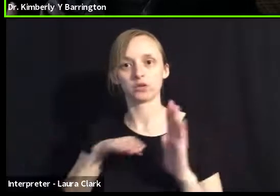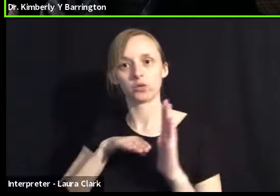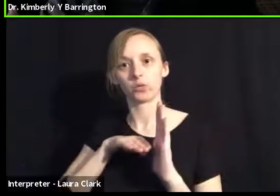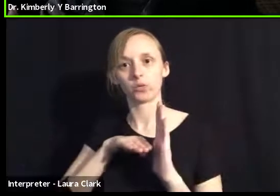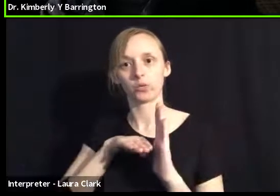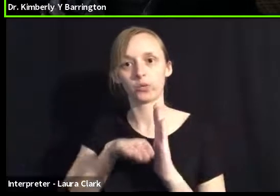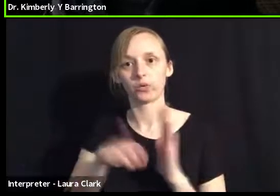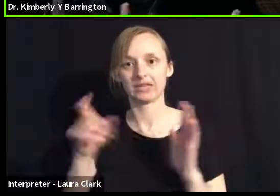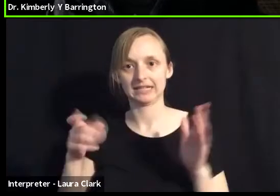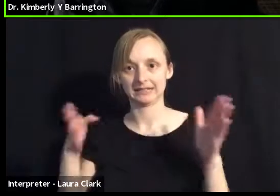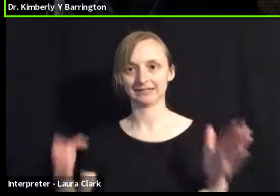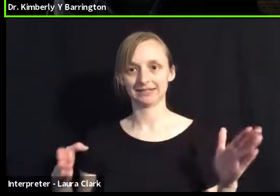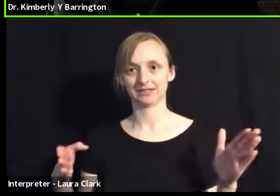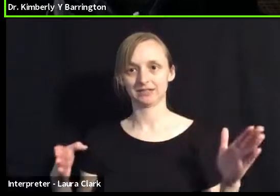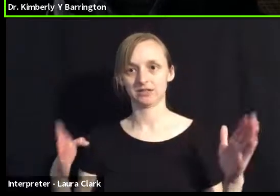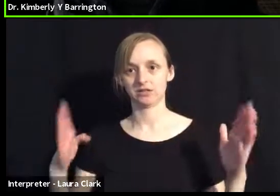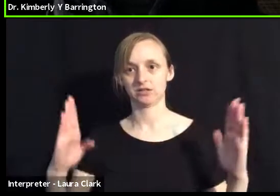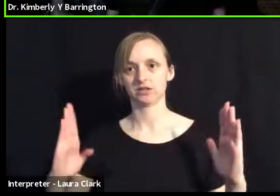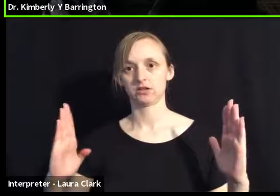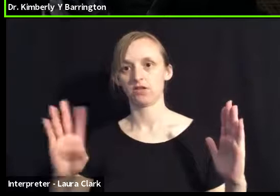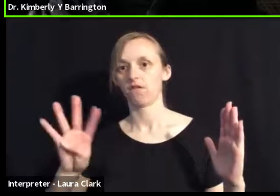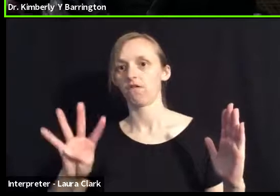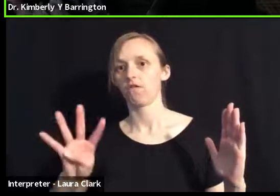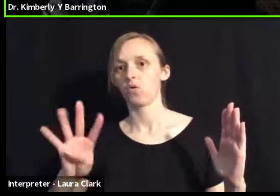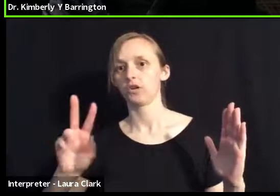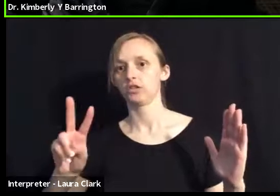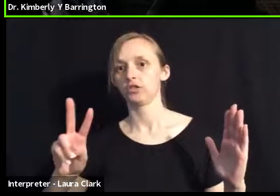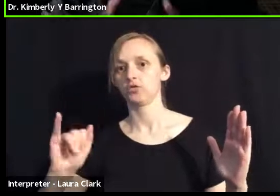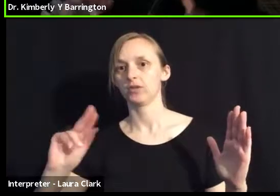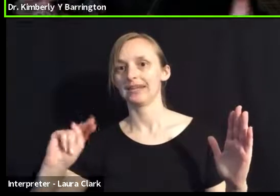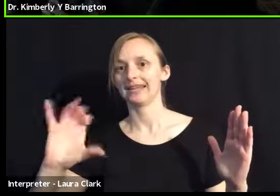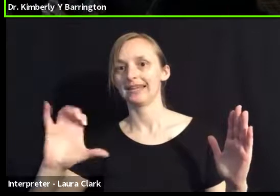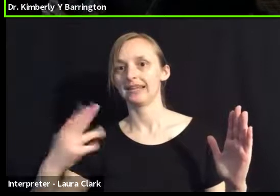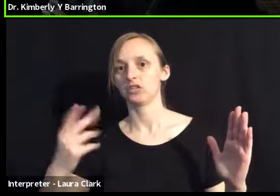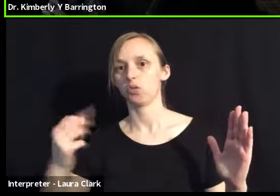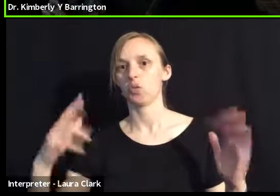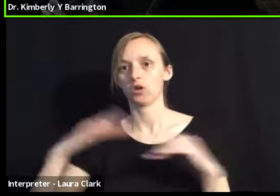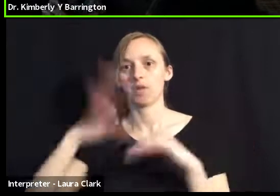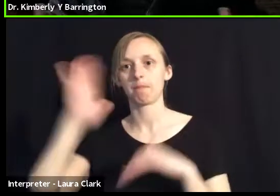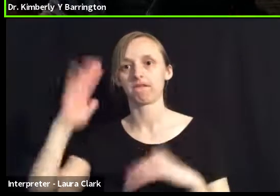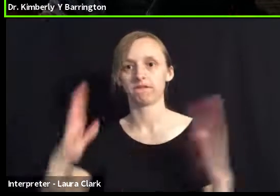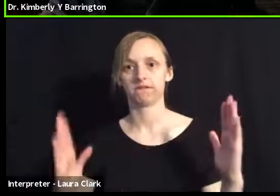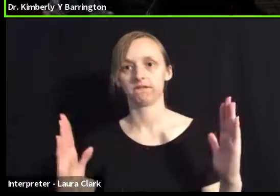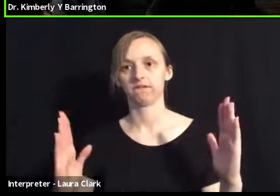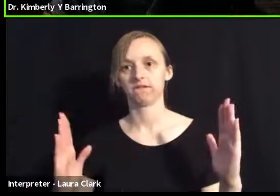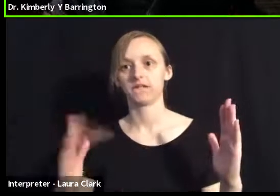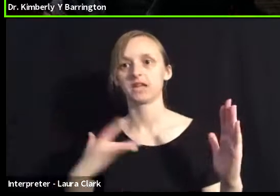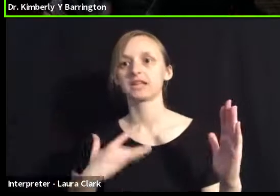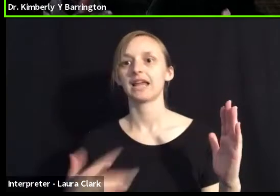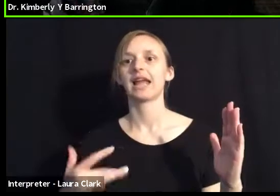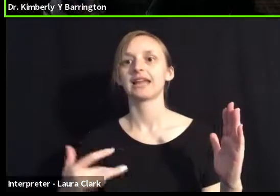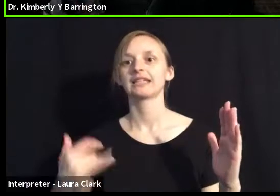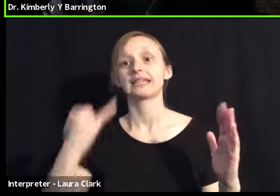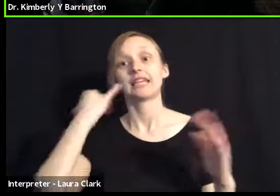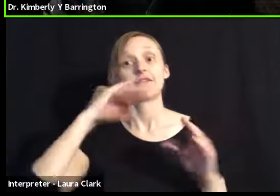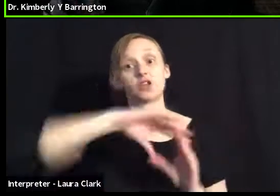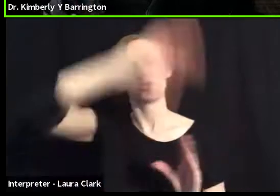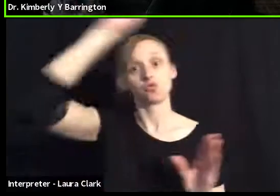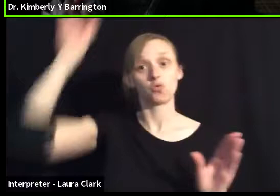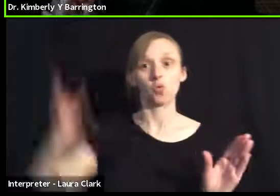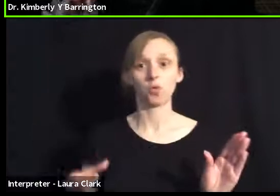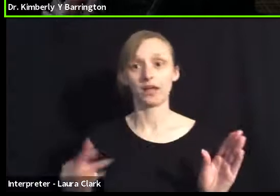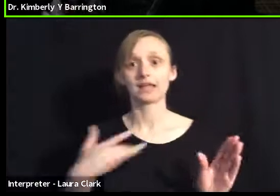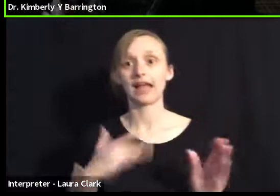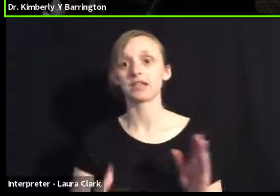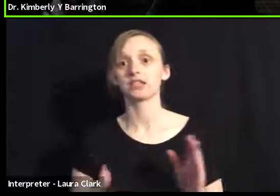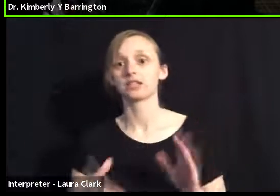least 42 inches. So that is something to consider. But usually when they make doorways, they are part of a load-bearing wall. But